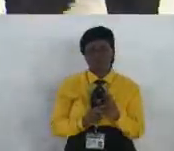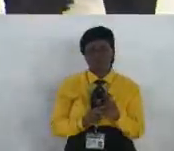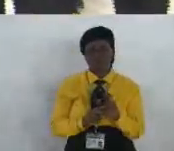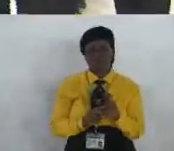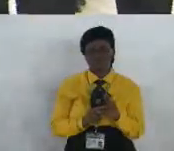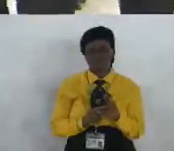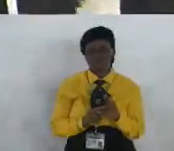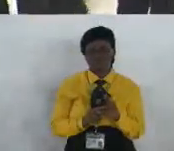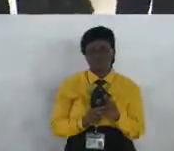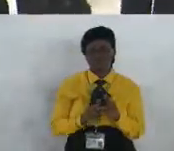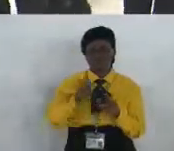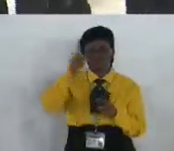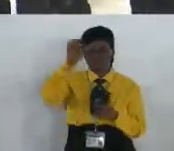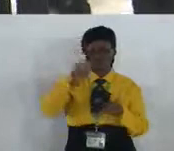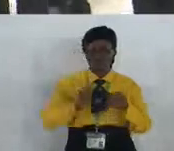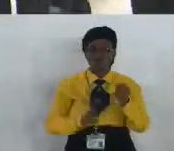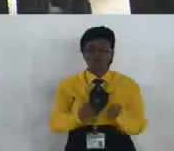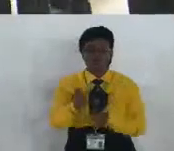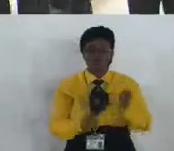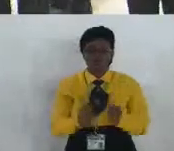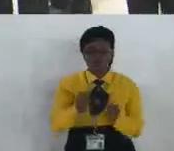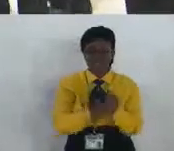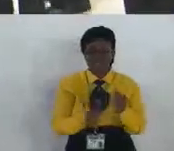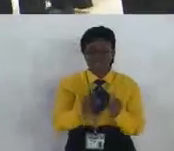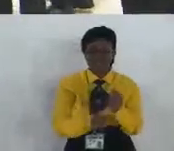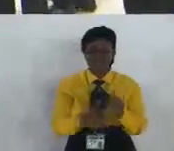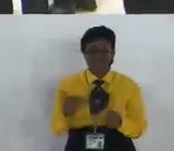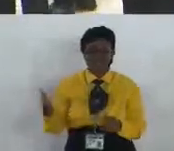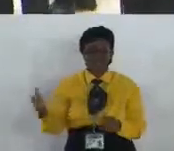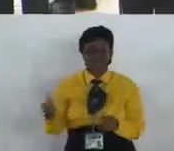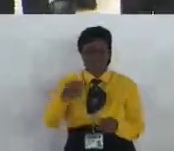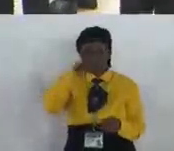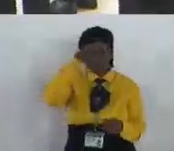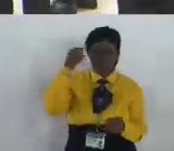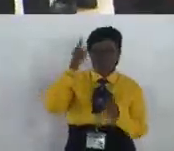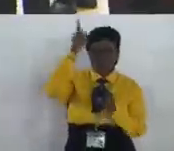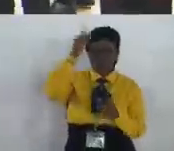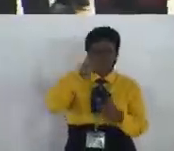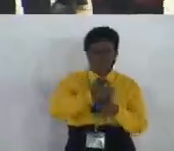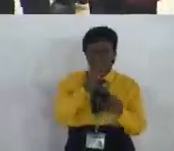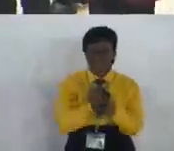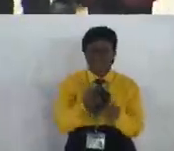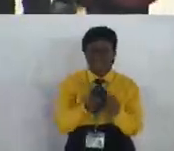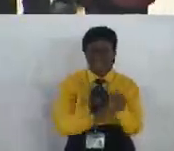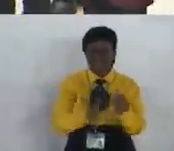You control everything because you made everything.